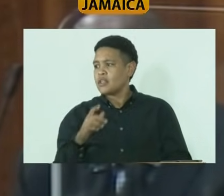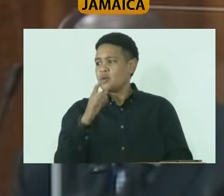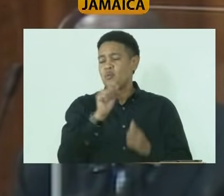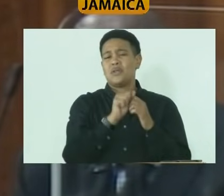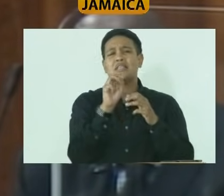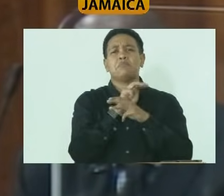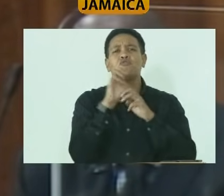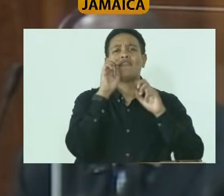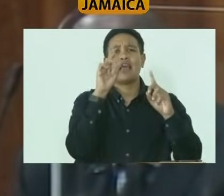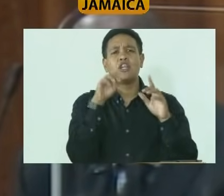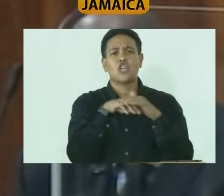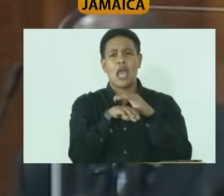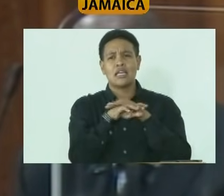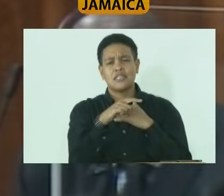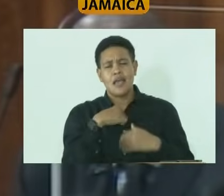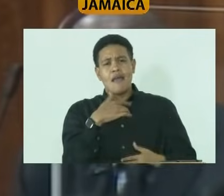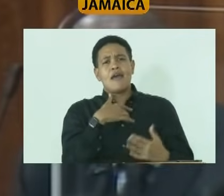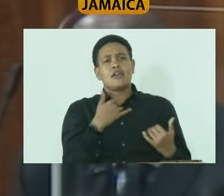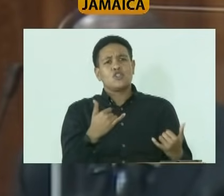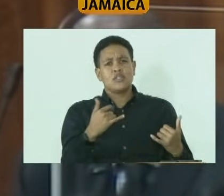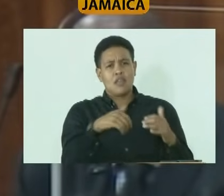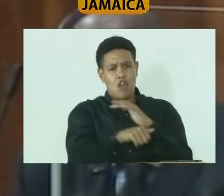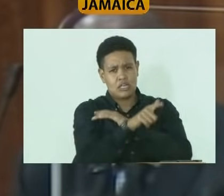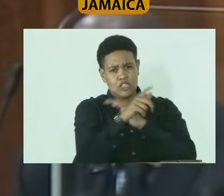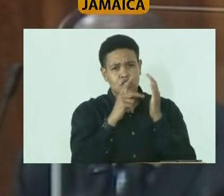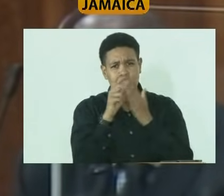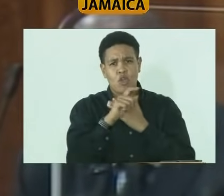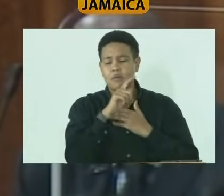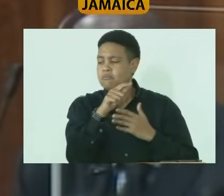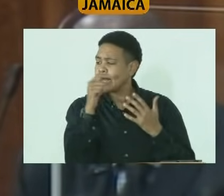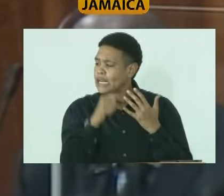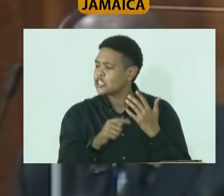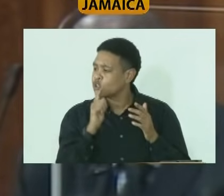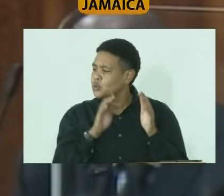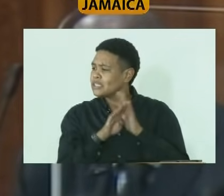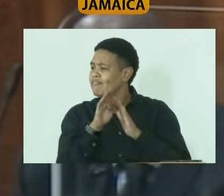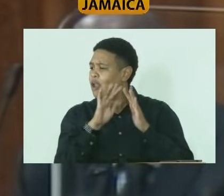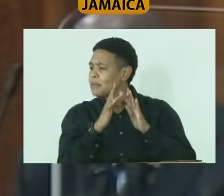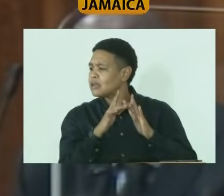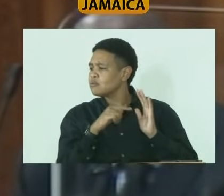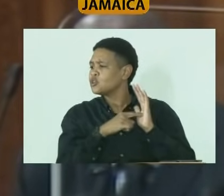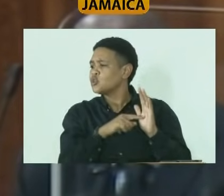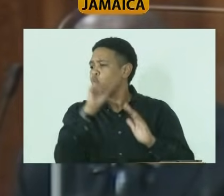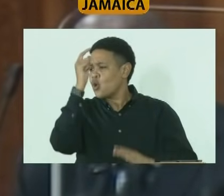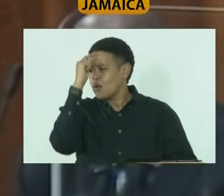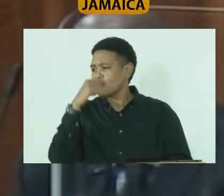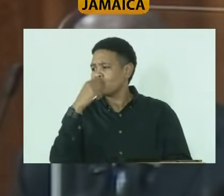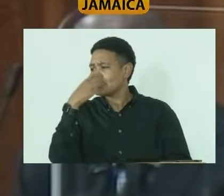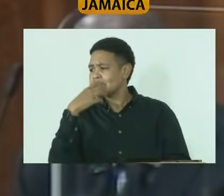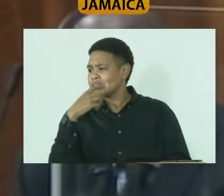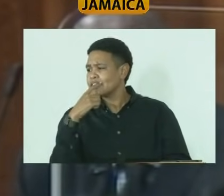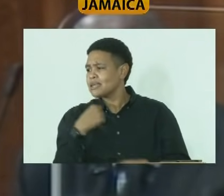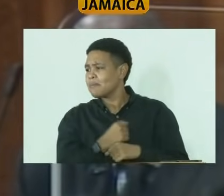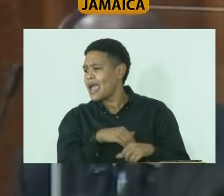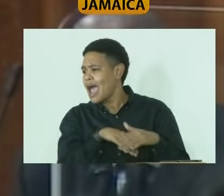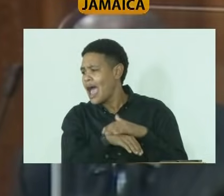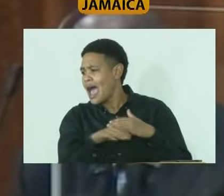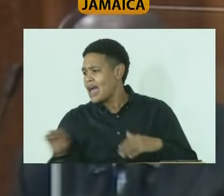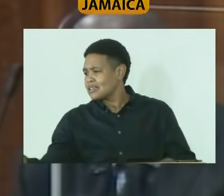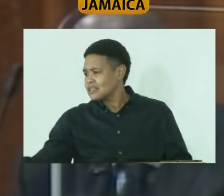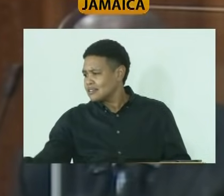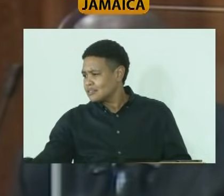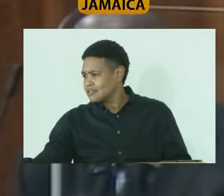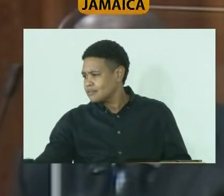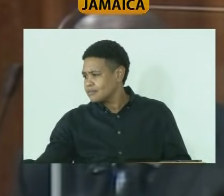the initiative to develop internet signals the government's seriousness in making universal access to